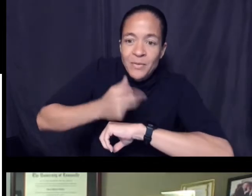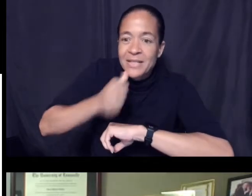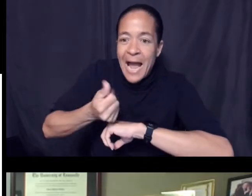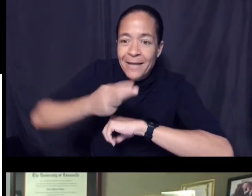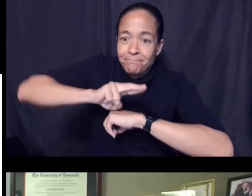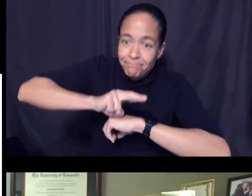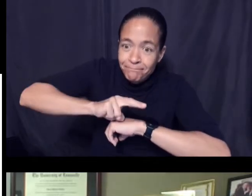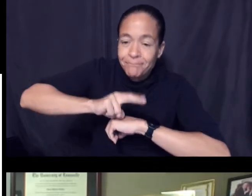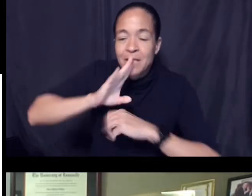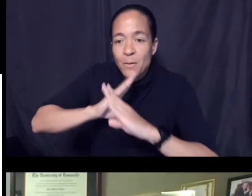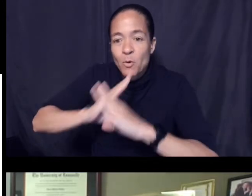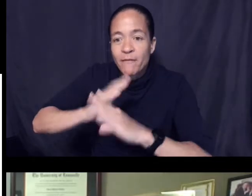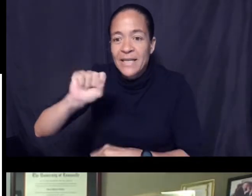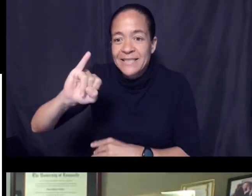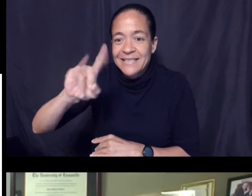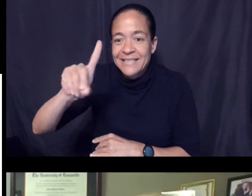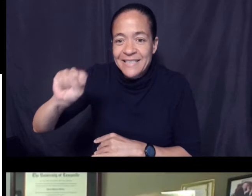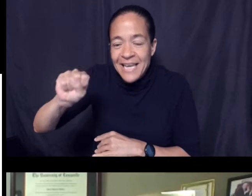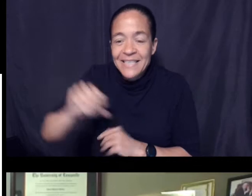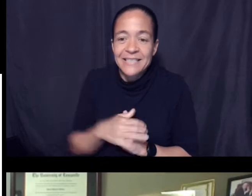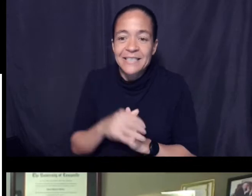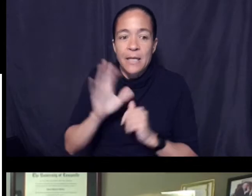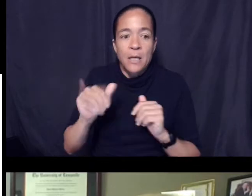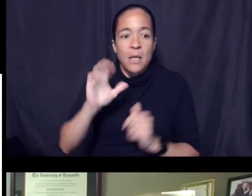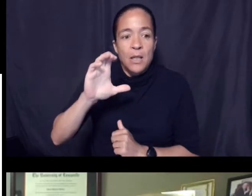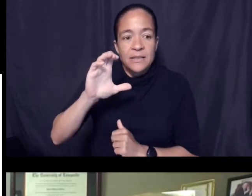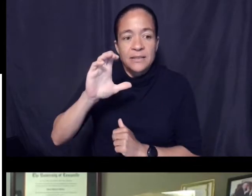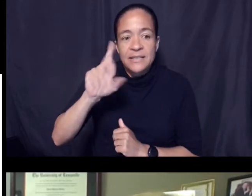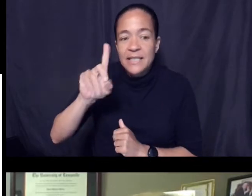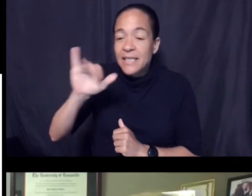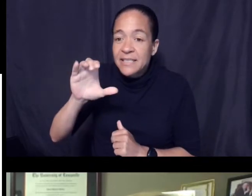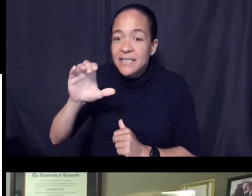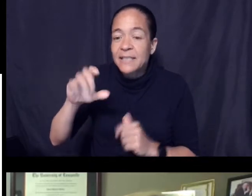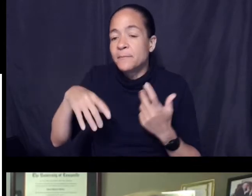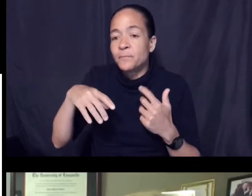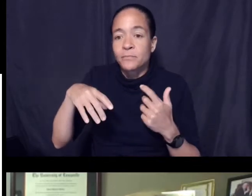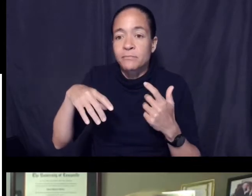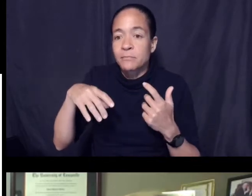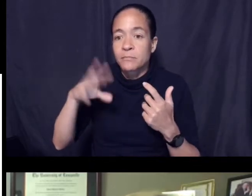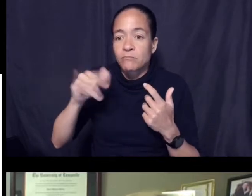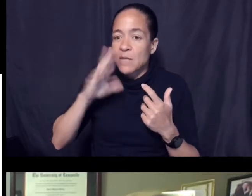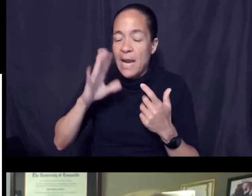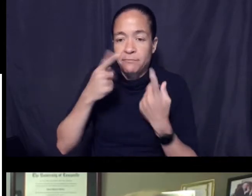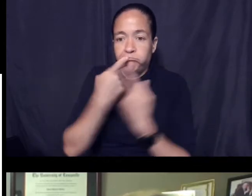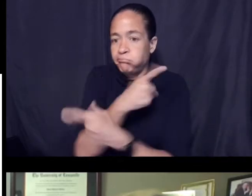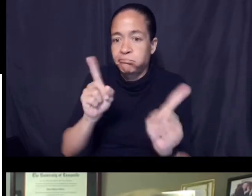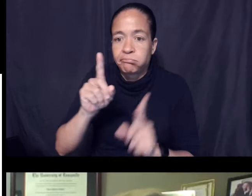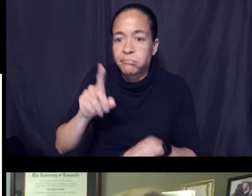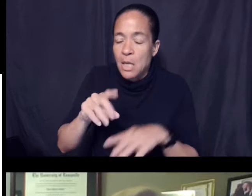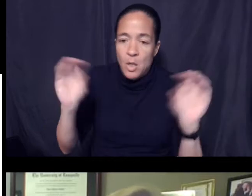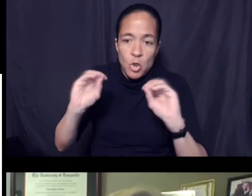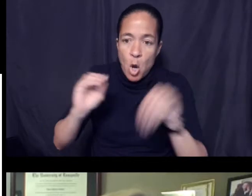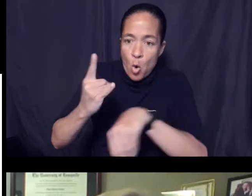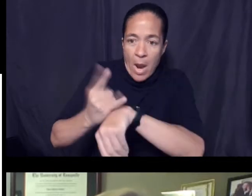SIDS. The CDC has come out to say that no amount of alcohol is acceptable during the pregnancy in an effort to prevent